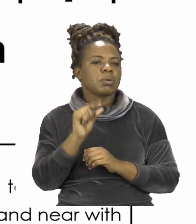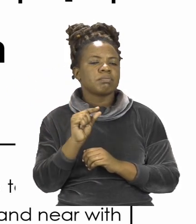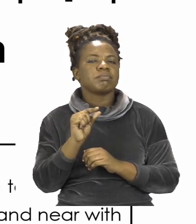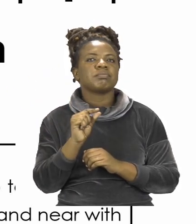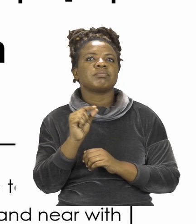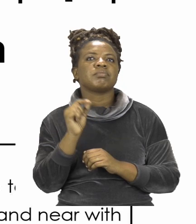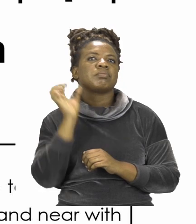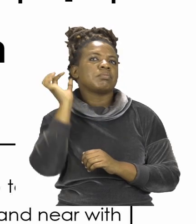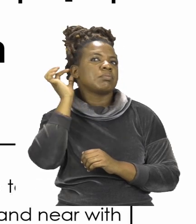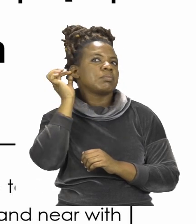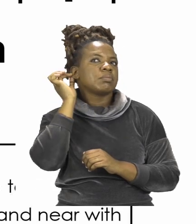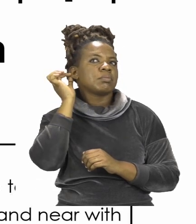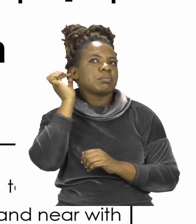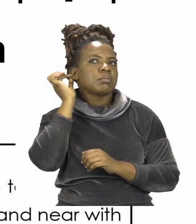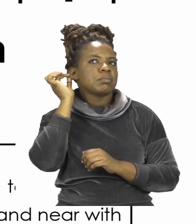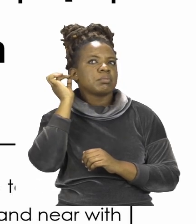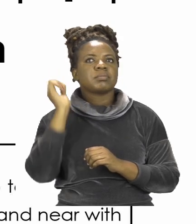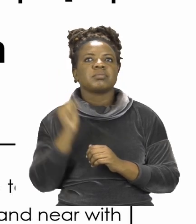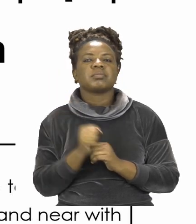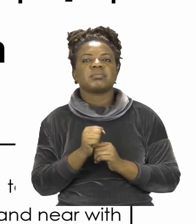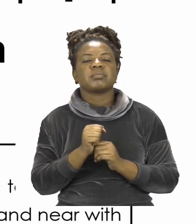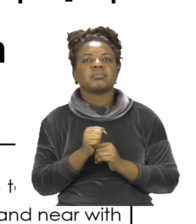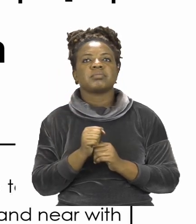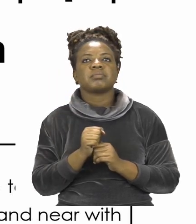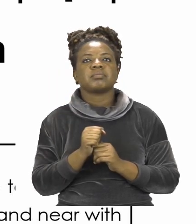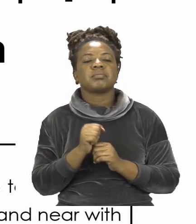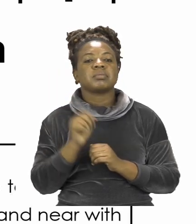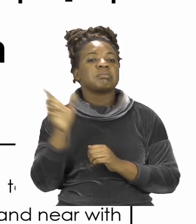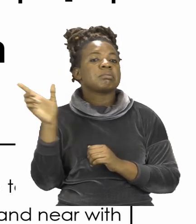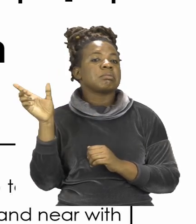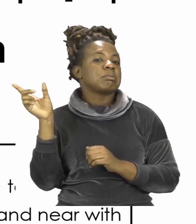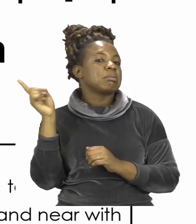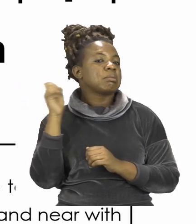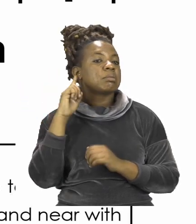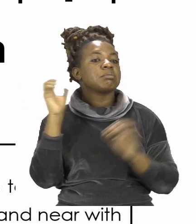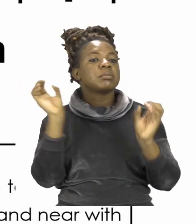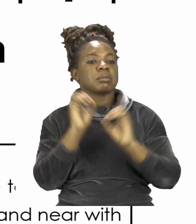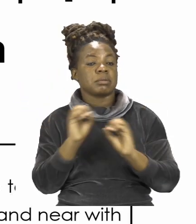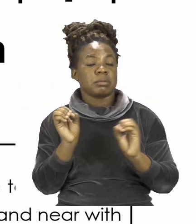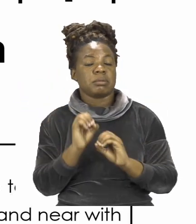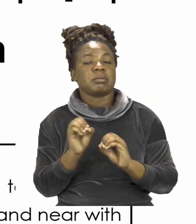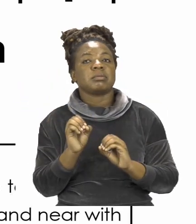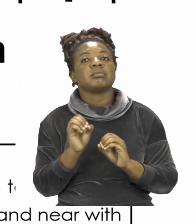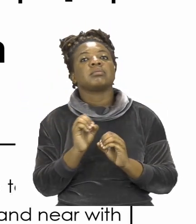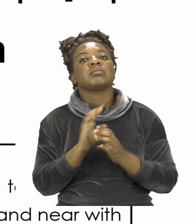ears. Without hearing, I will be deaf.